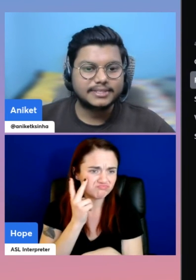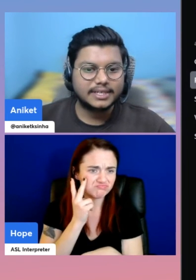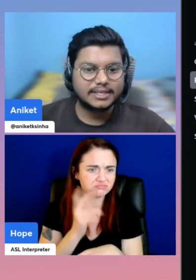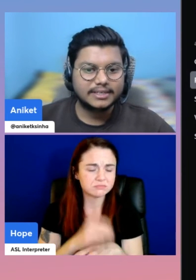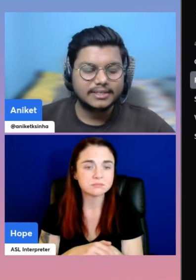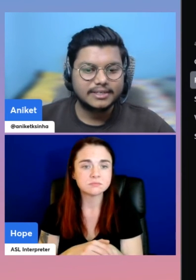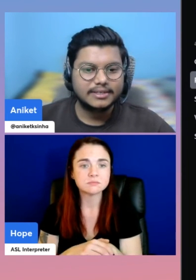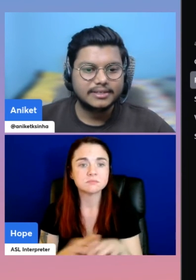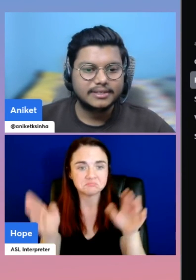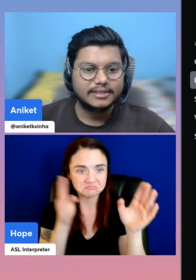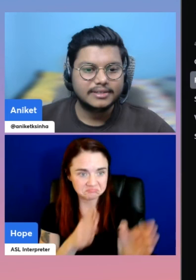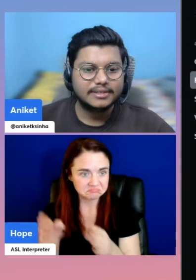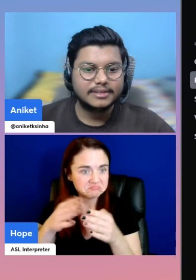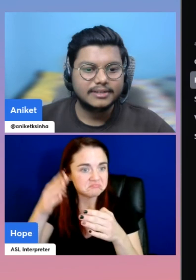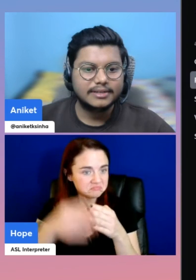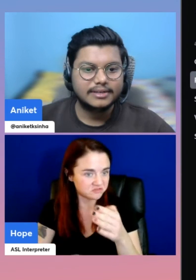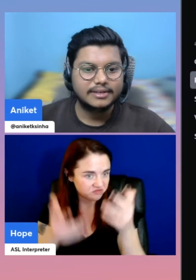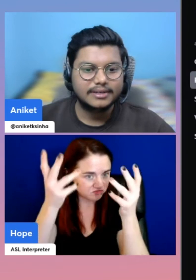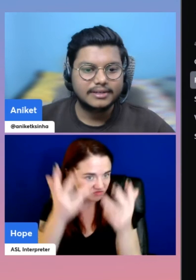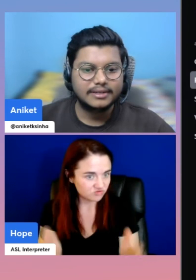Plan is done.